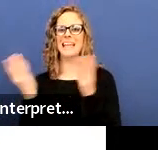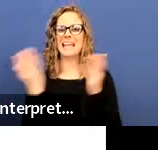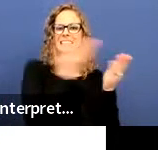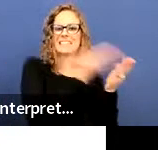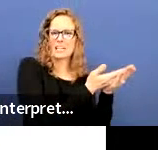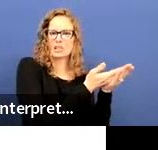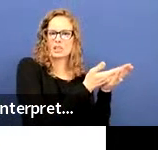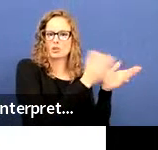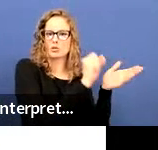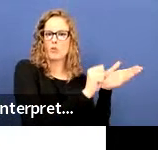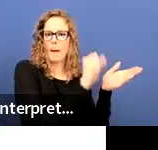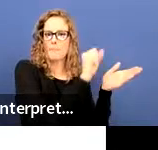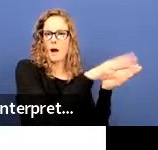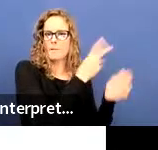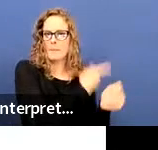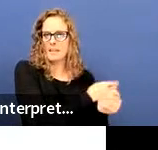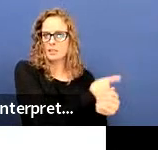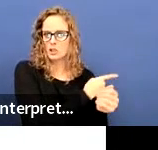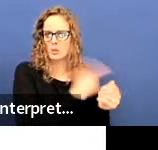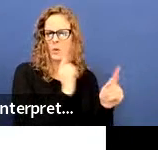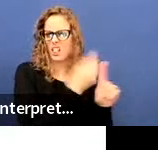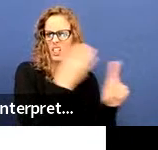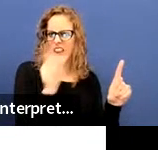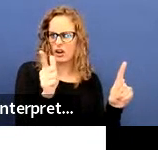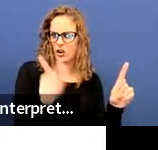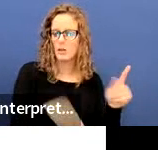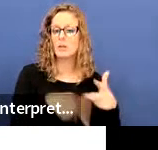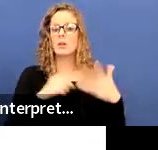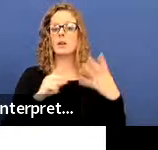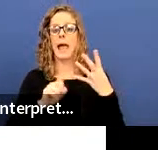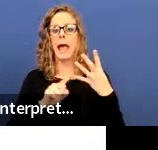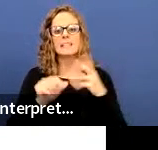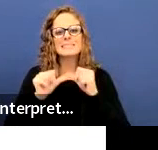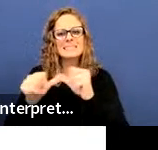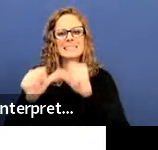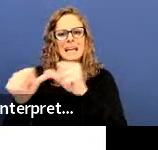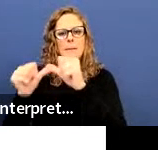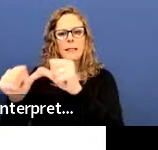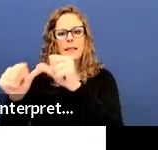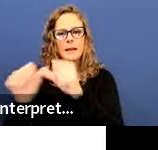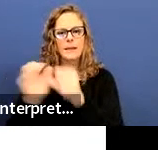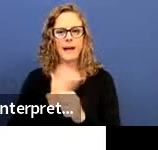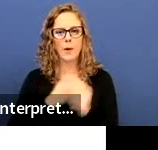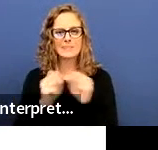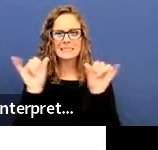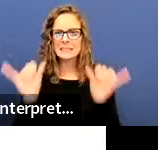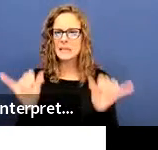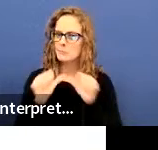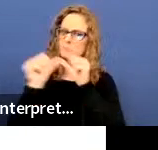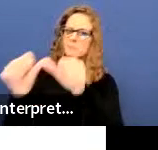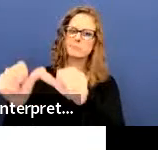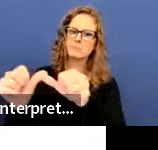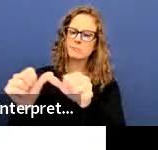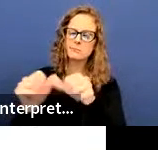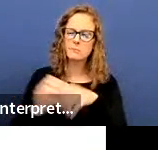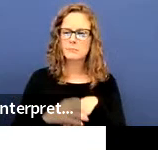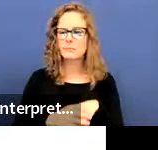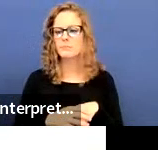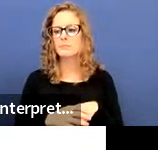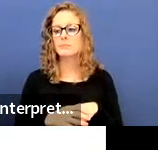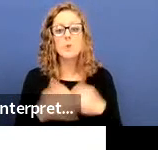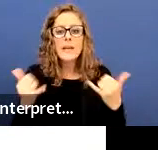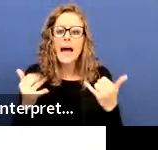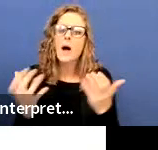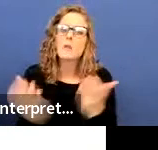to that later, and sustainability for our system. And so now is our chance to make our EMS system better. We